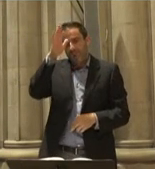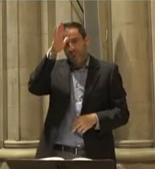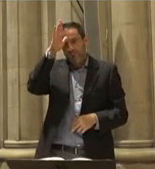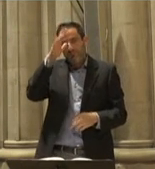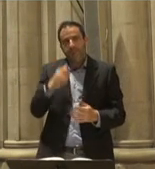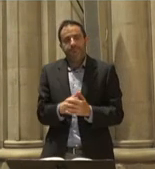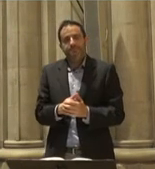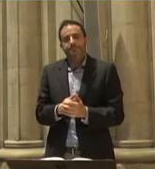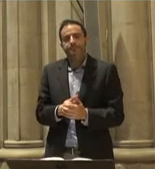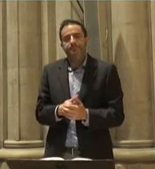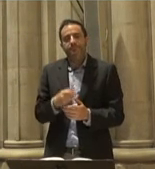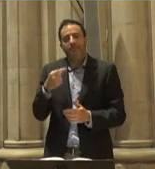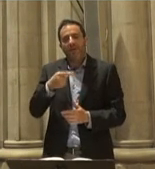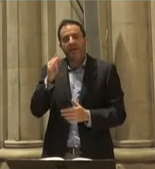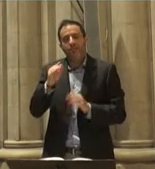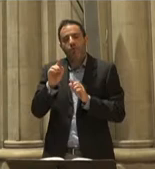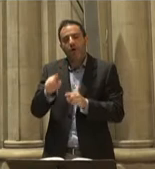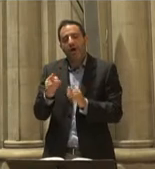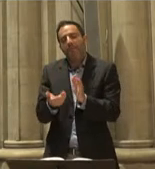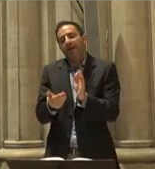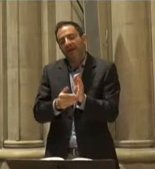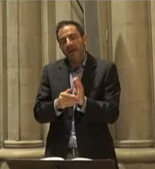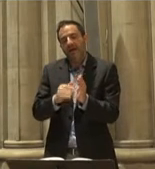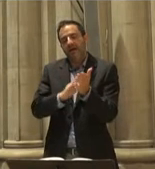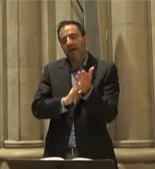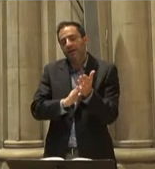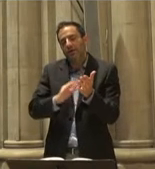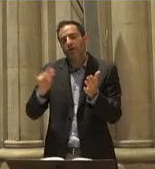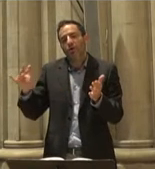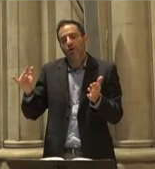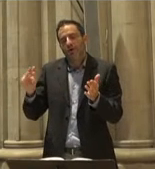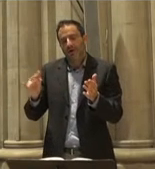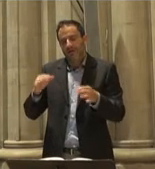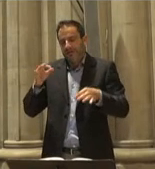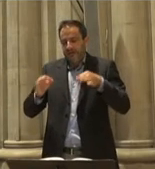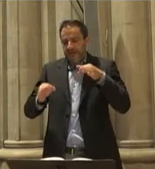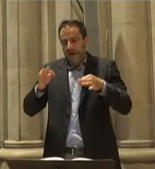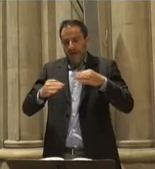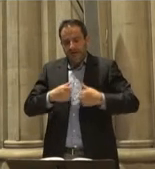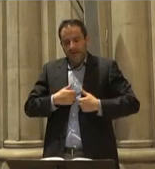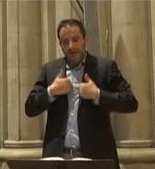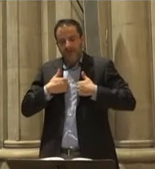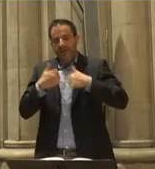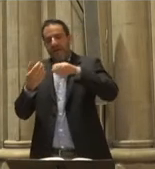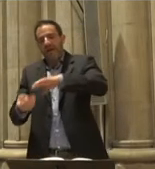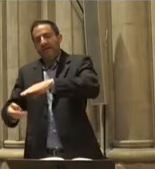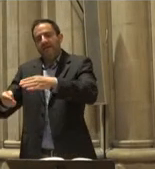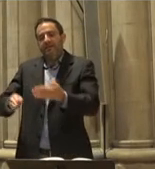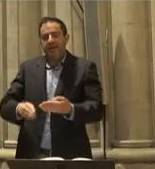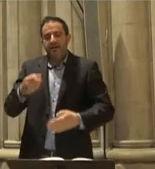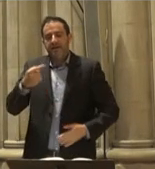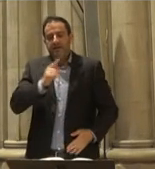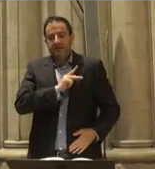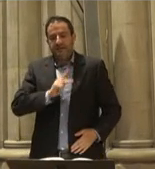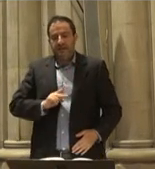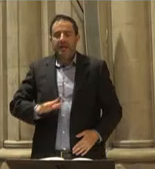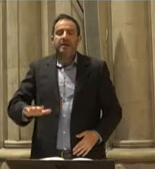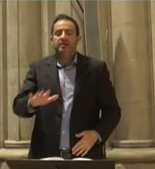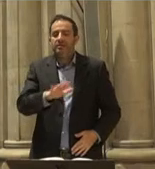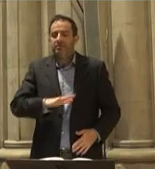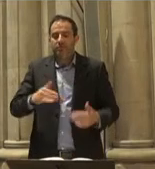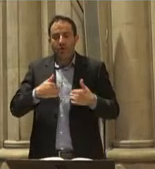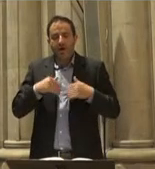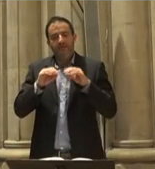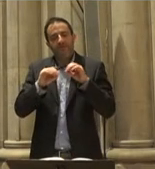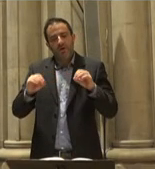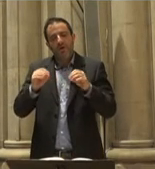Father. He will come again in glory to judge the living and the dead, and his kingdom will have no